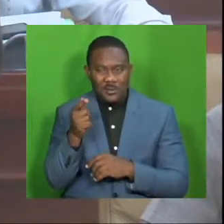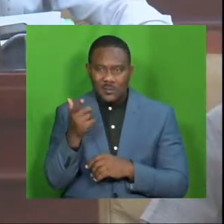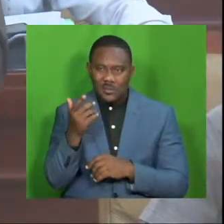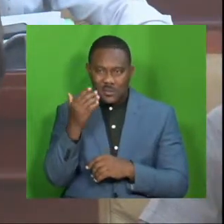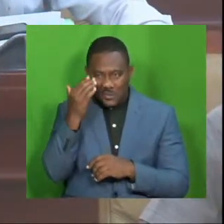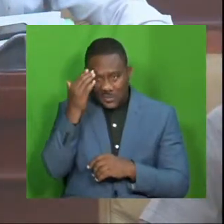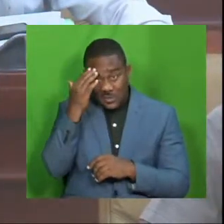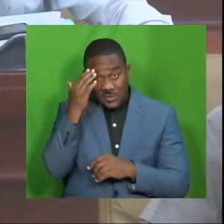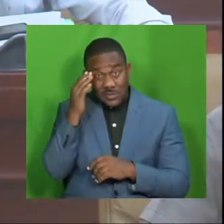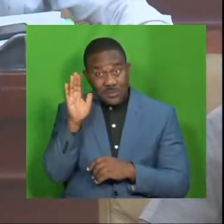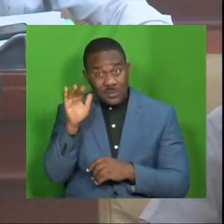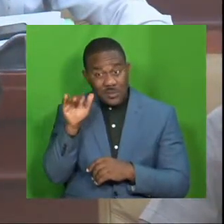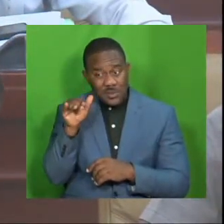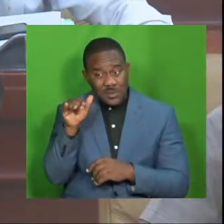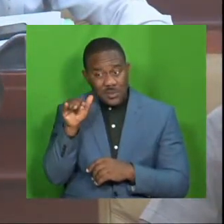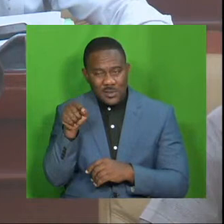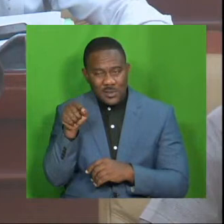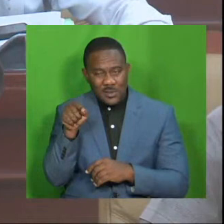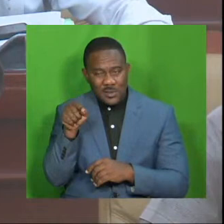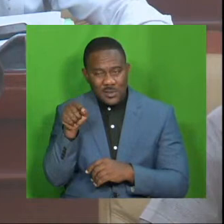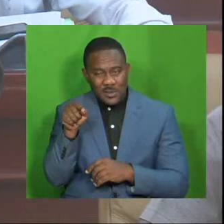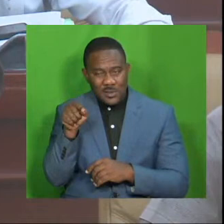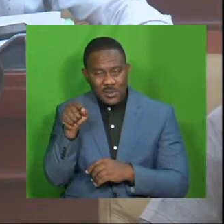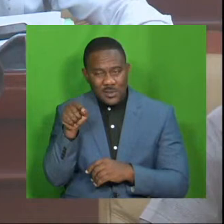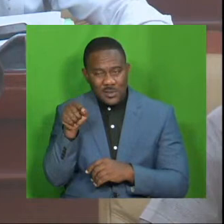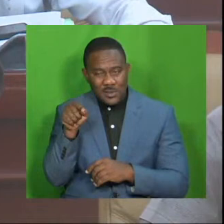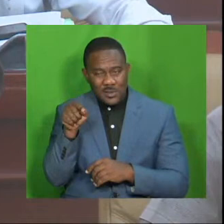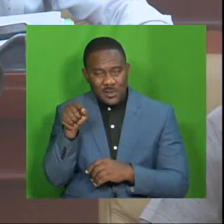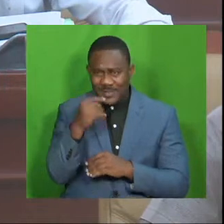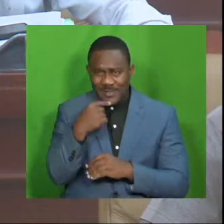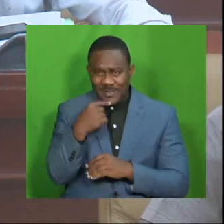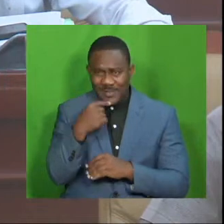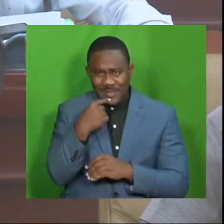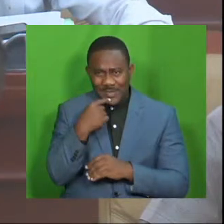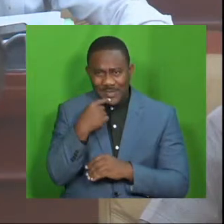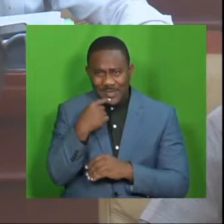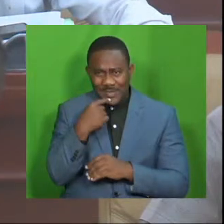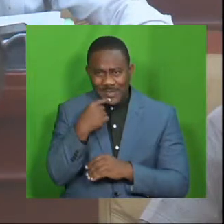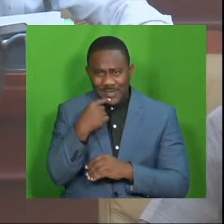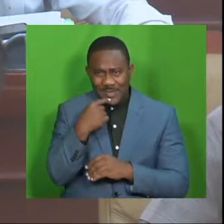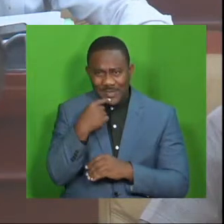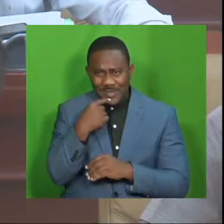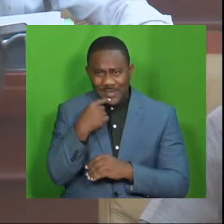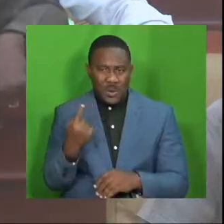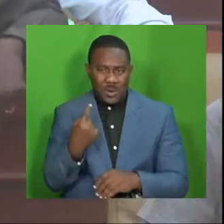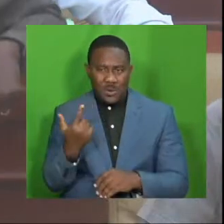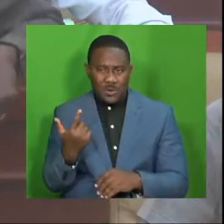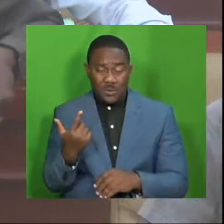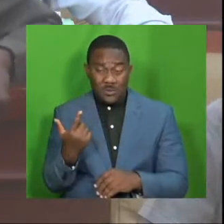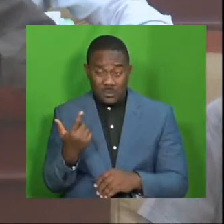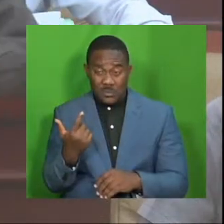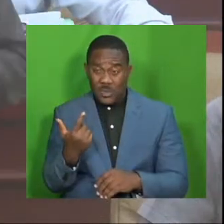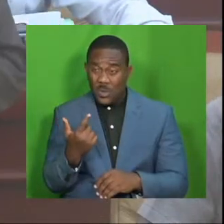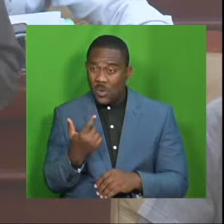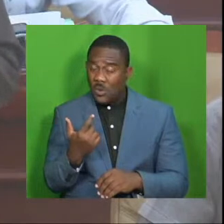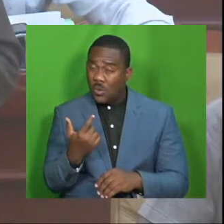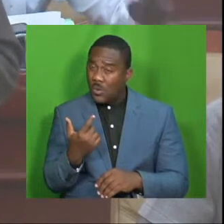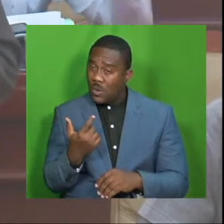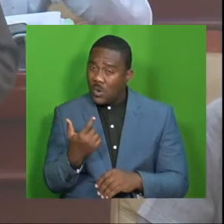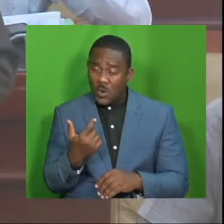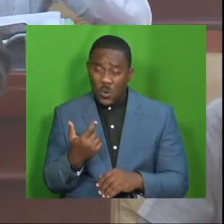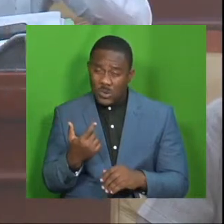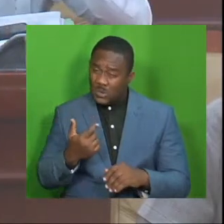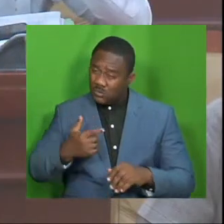know, the fisher folks will tell you that we are always after them, the local fish